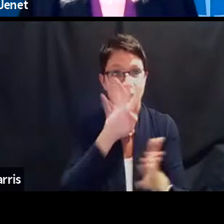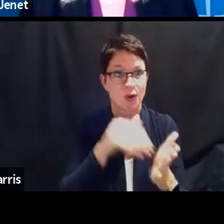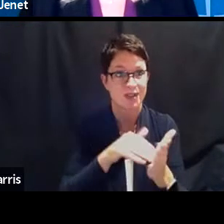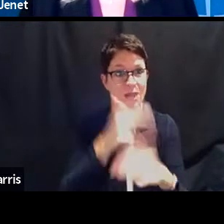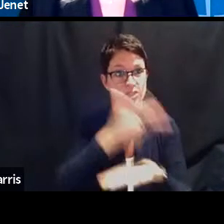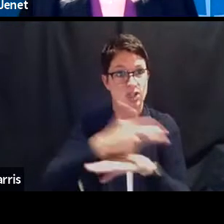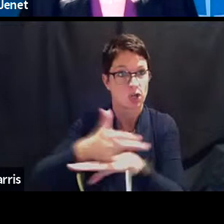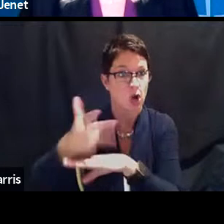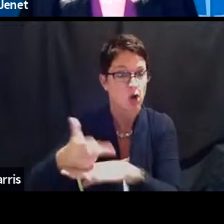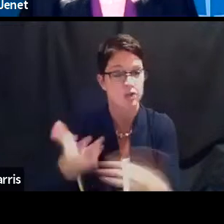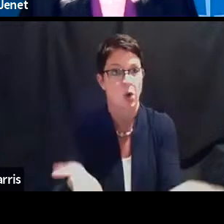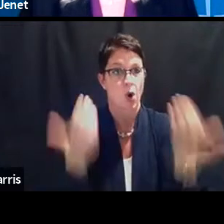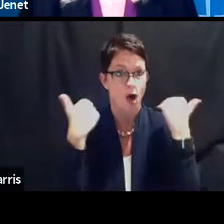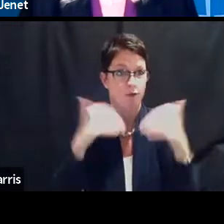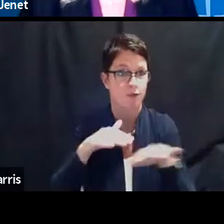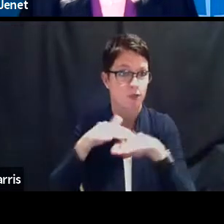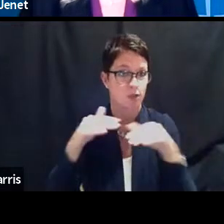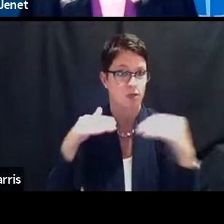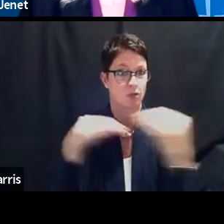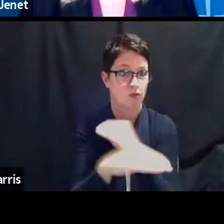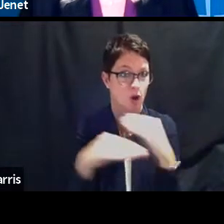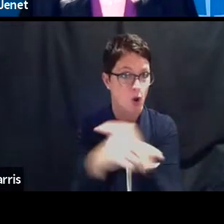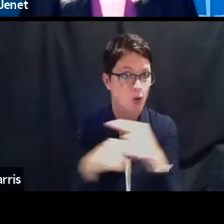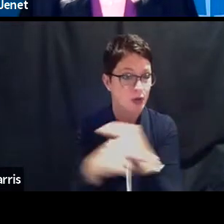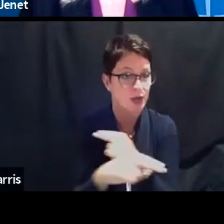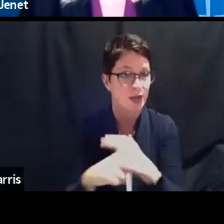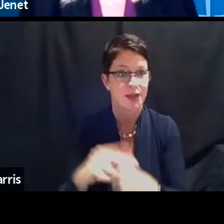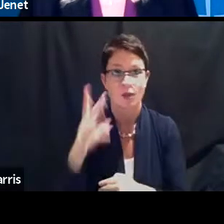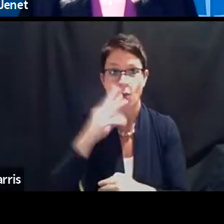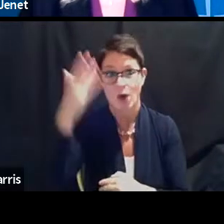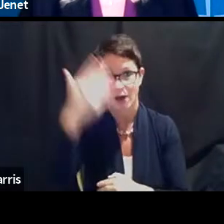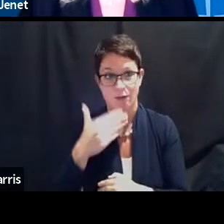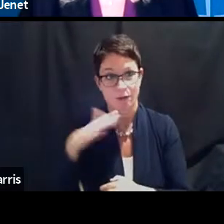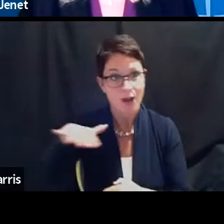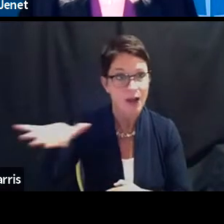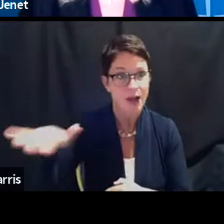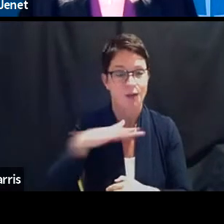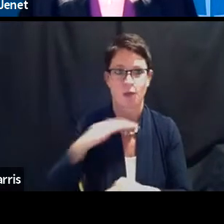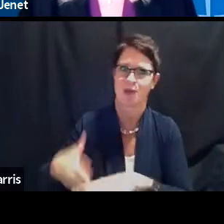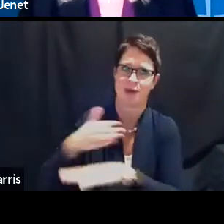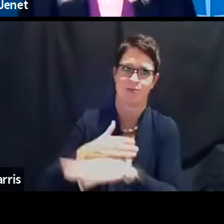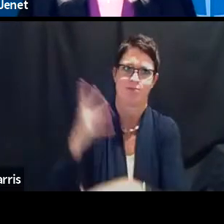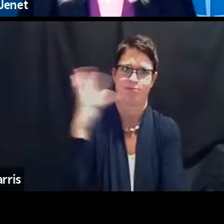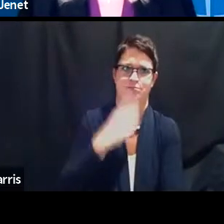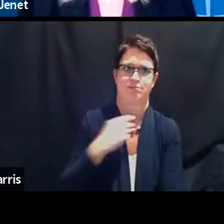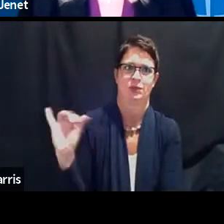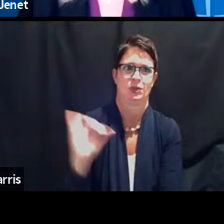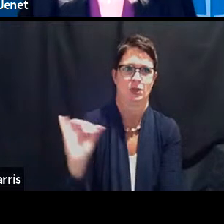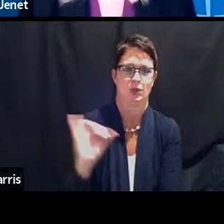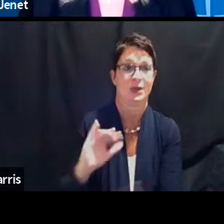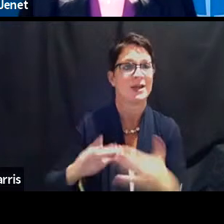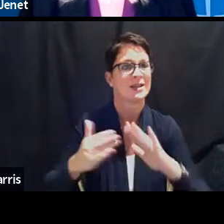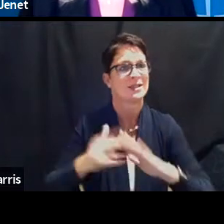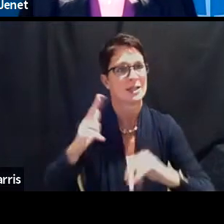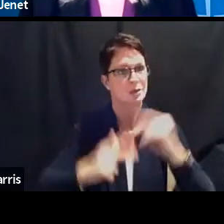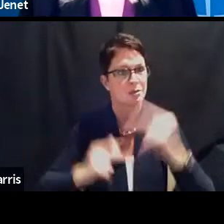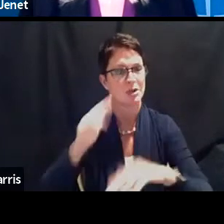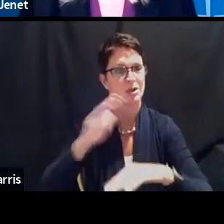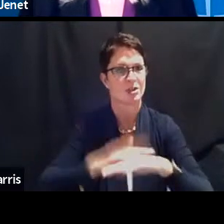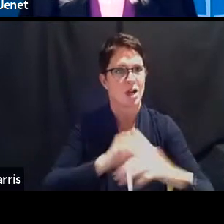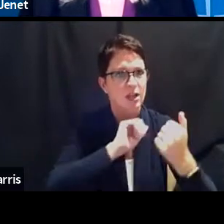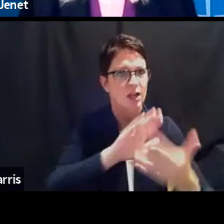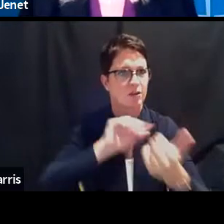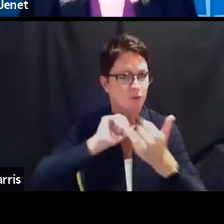will be taken off local roadways, and the waterfront will also be enhanced. Our city was built on confronting